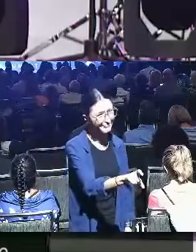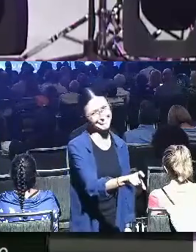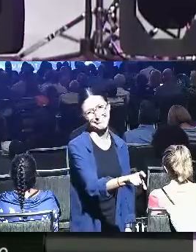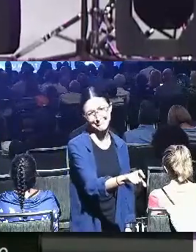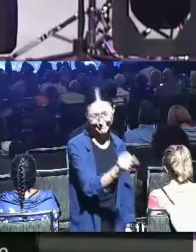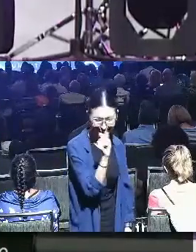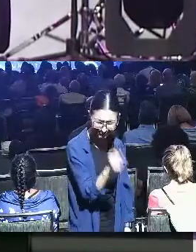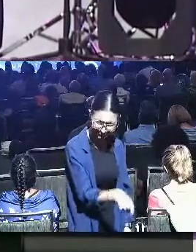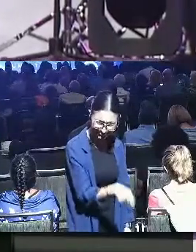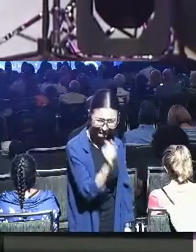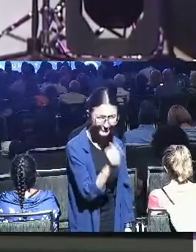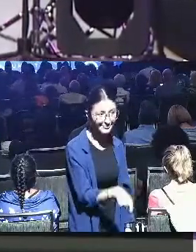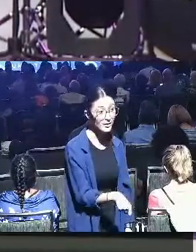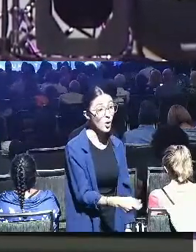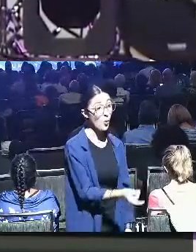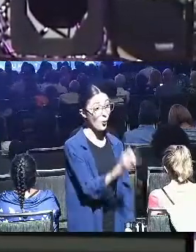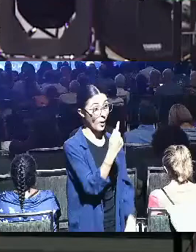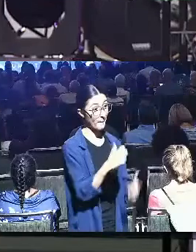is named A.T. Arneson,